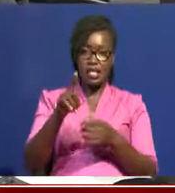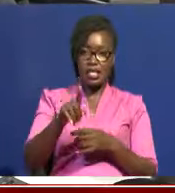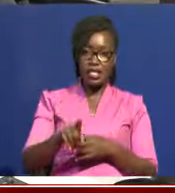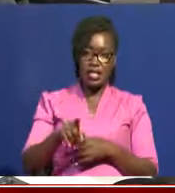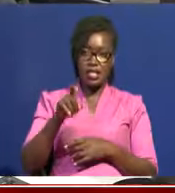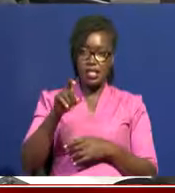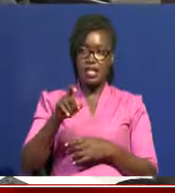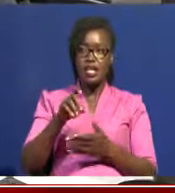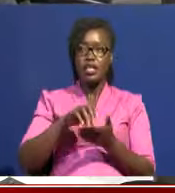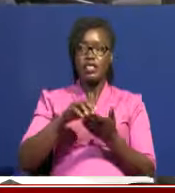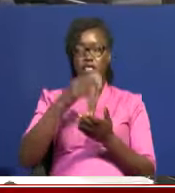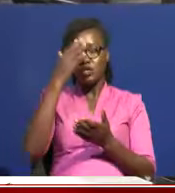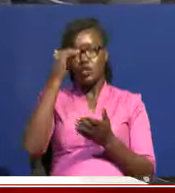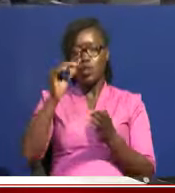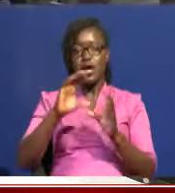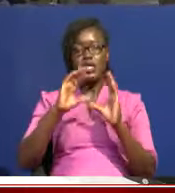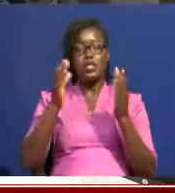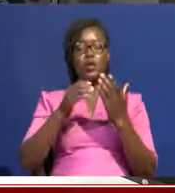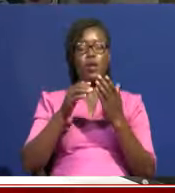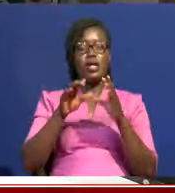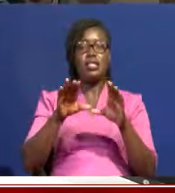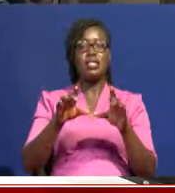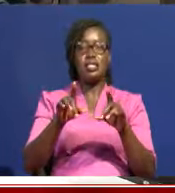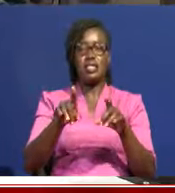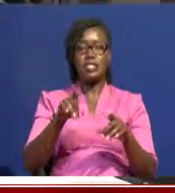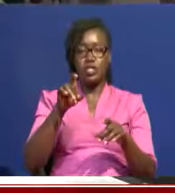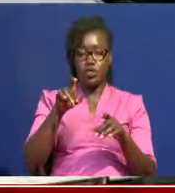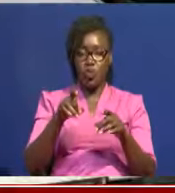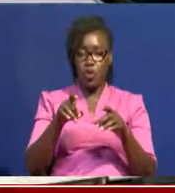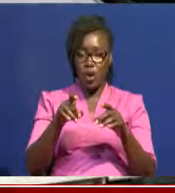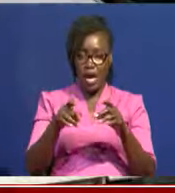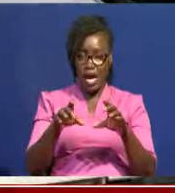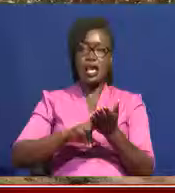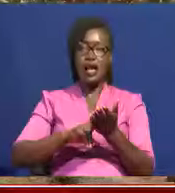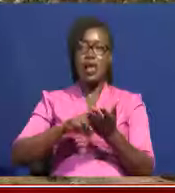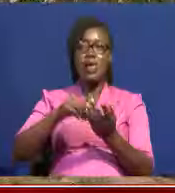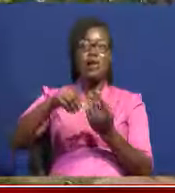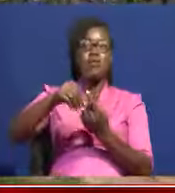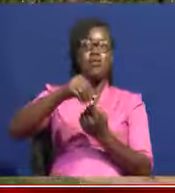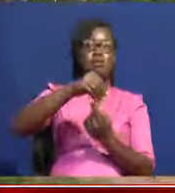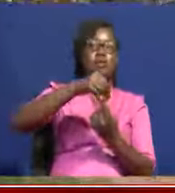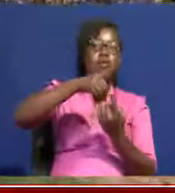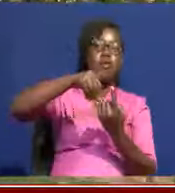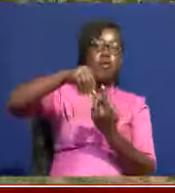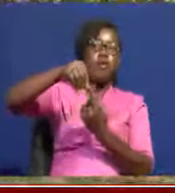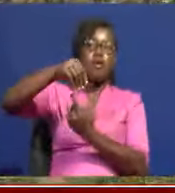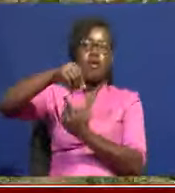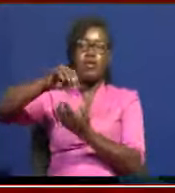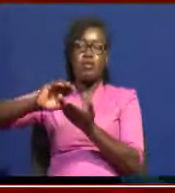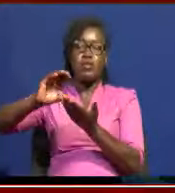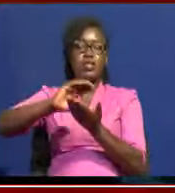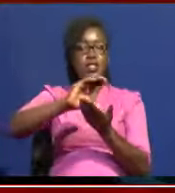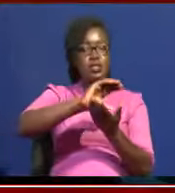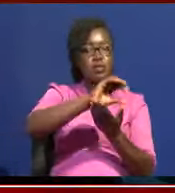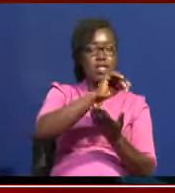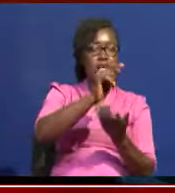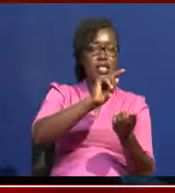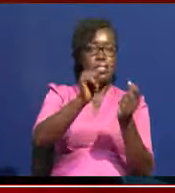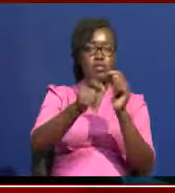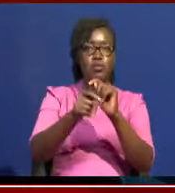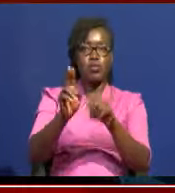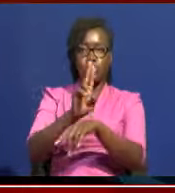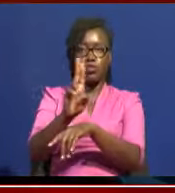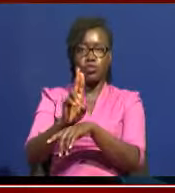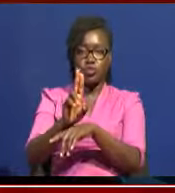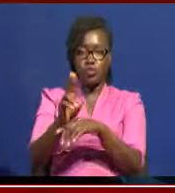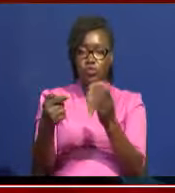a case on why the world needs to embrace technology as a solution to future challenges, input distribution, among other transformational uses